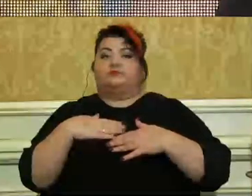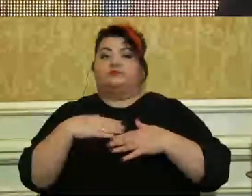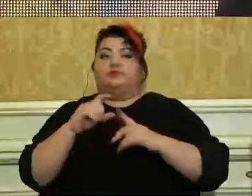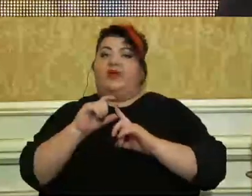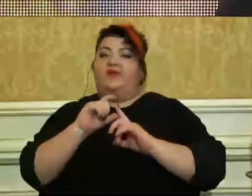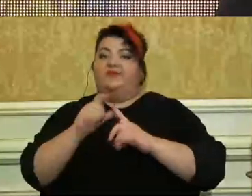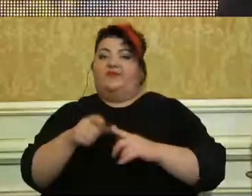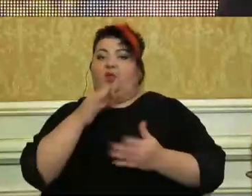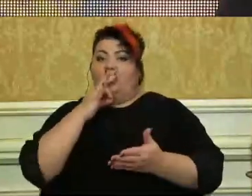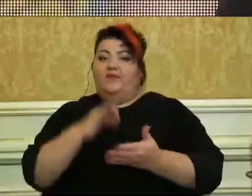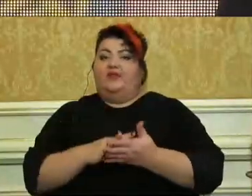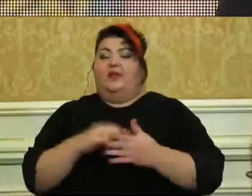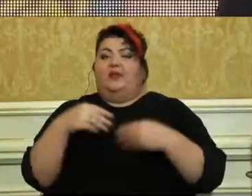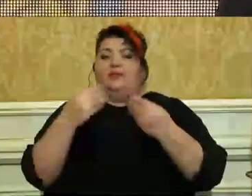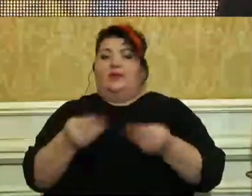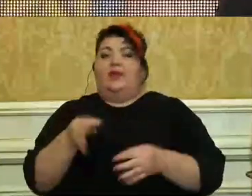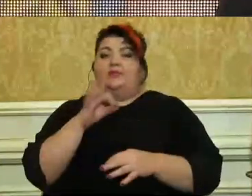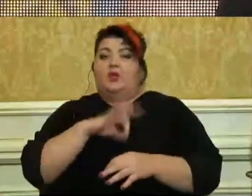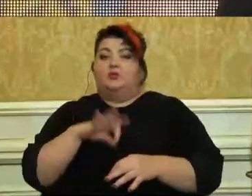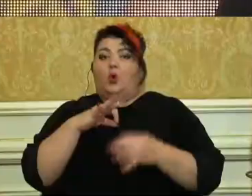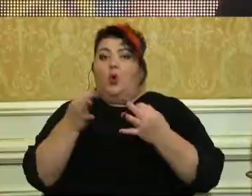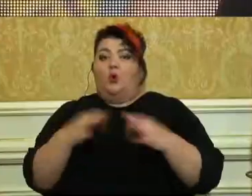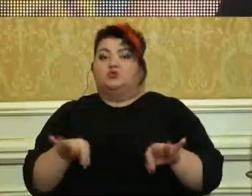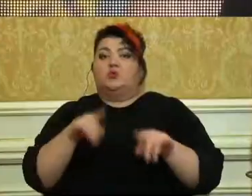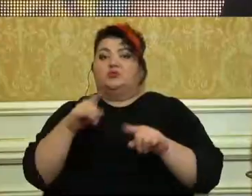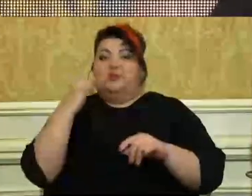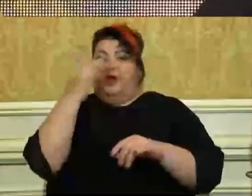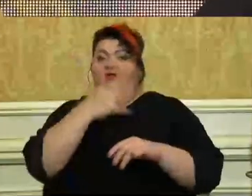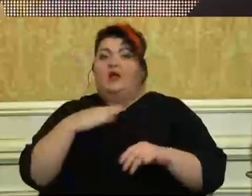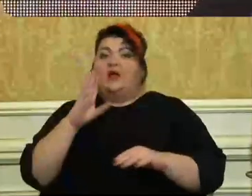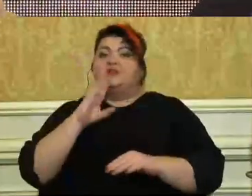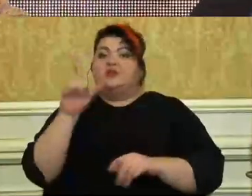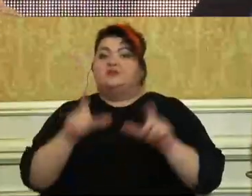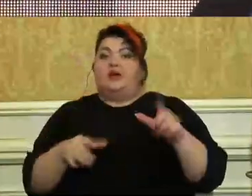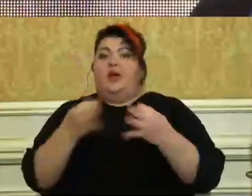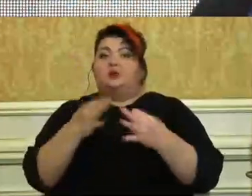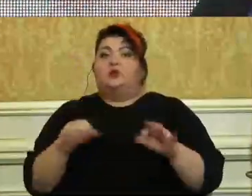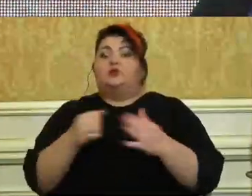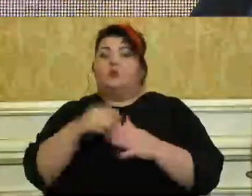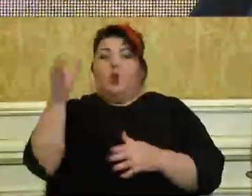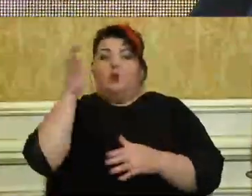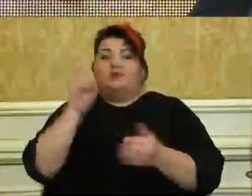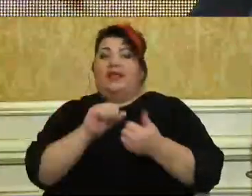education instead of being assigned to water providing and domestic tasks.